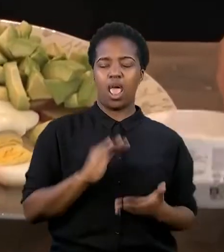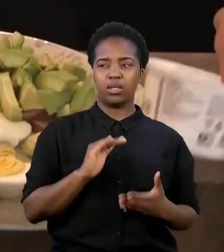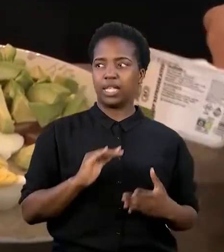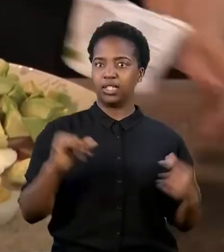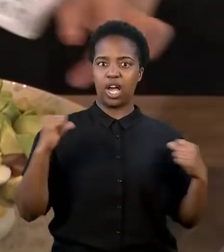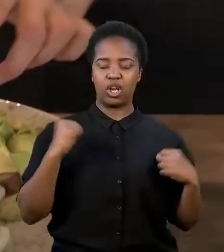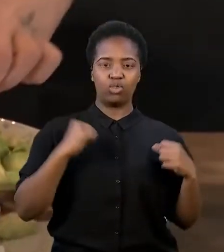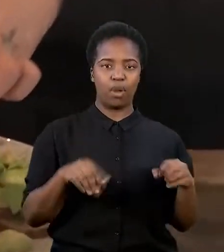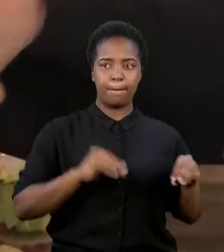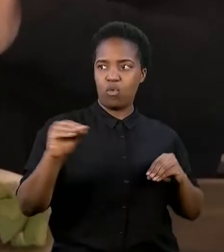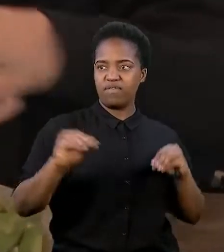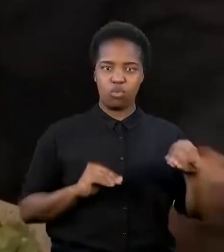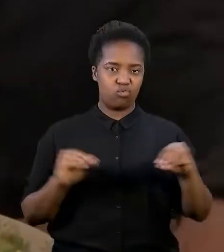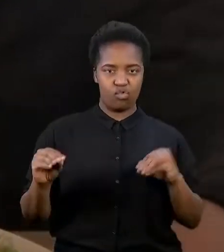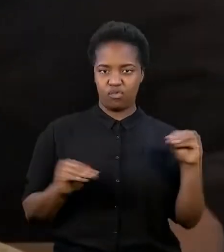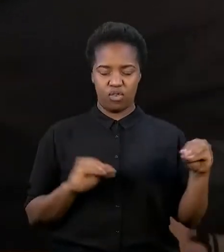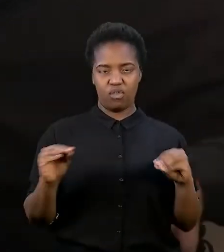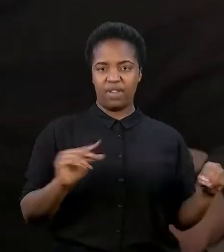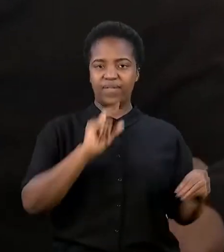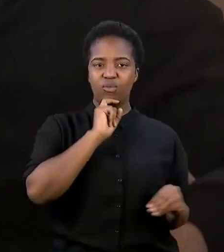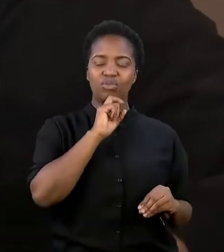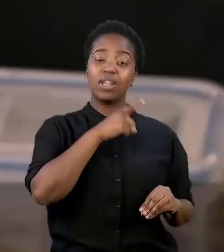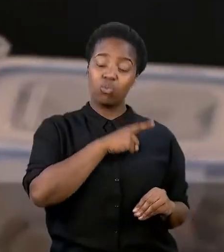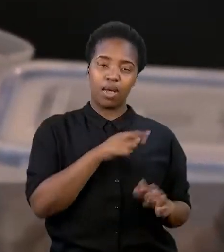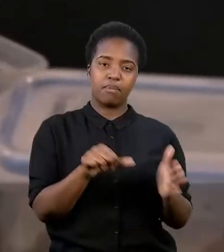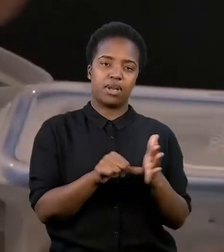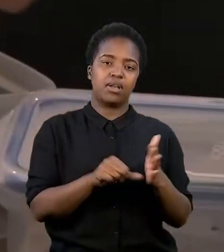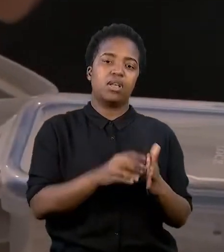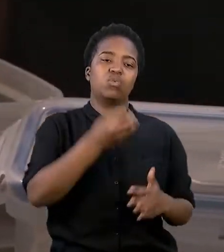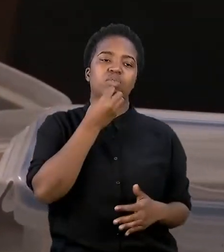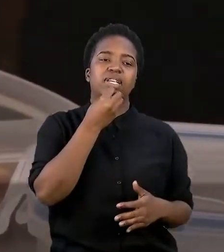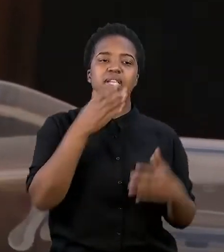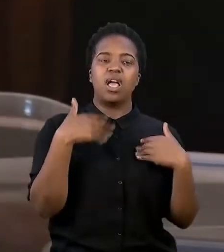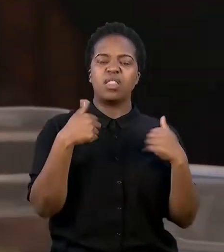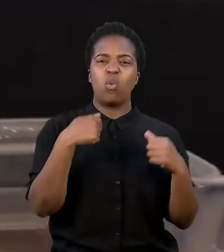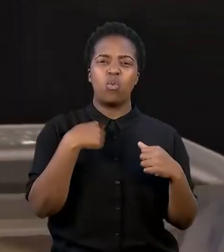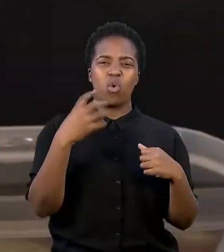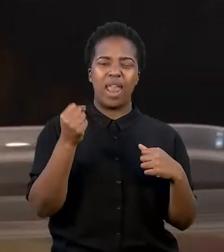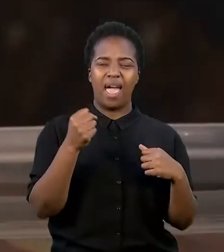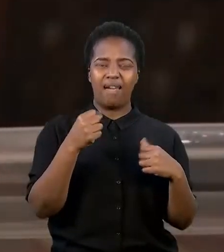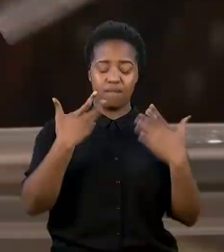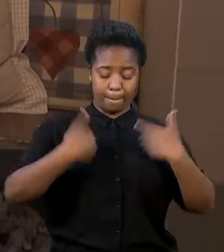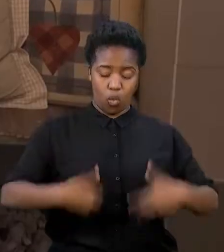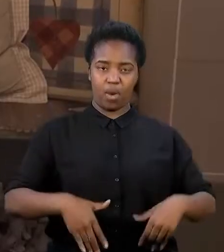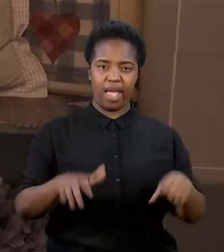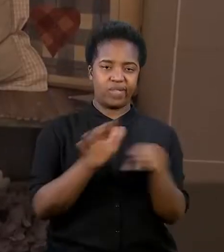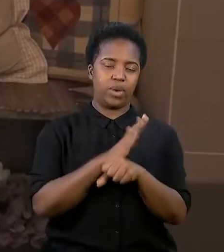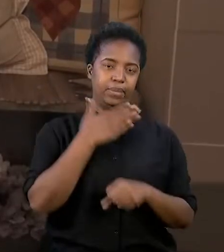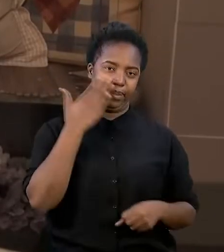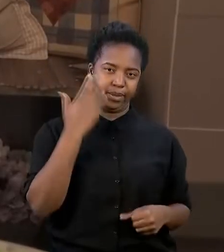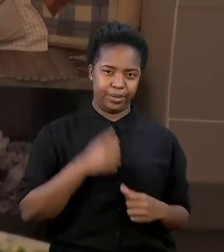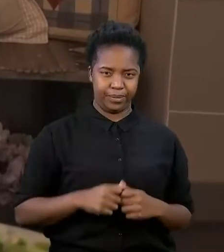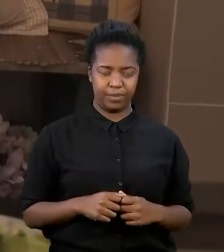lesser energy usage because we don't have limbs or we don't use all our